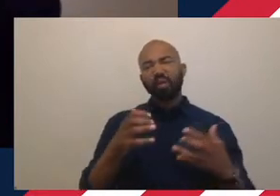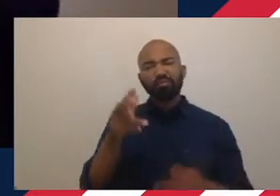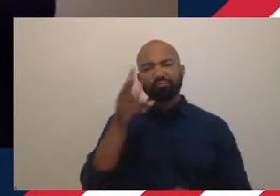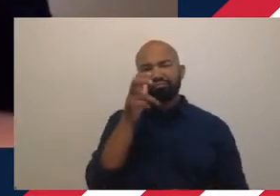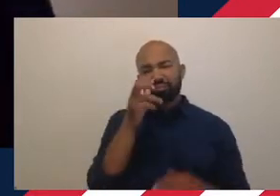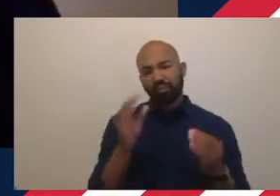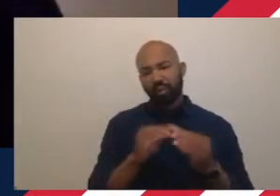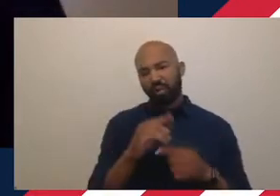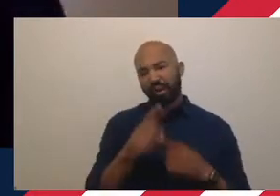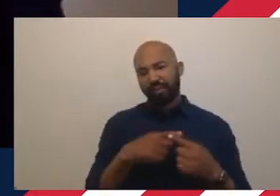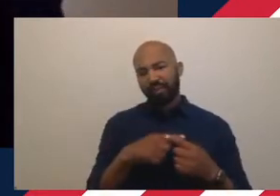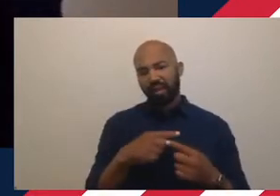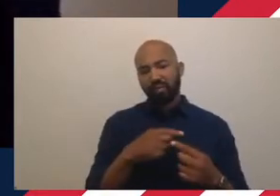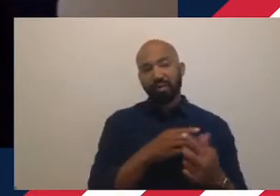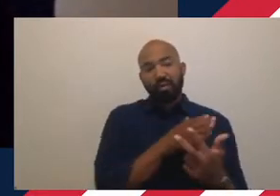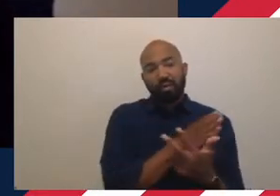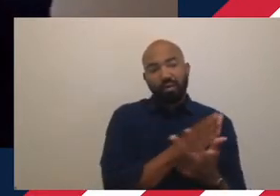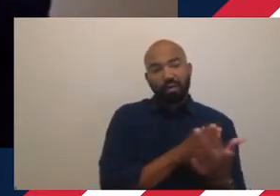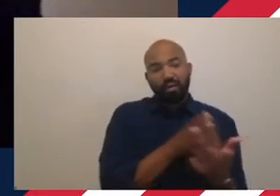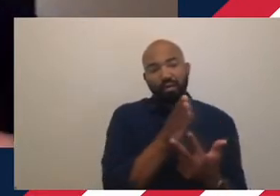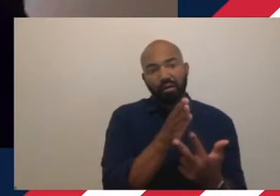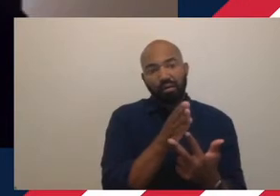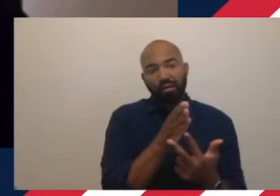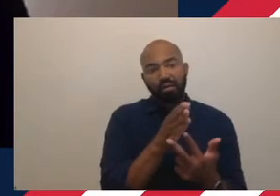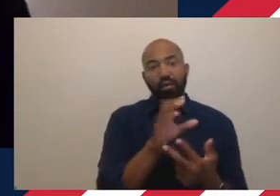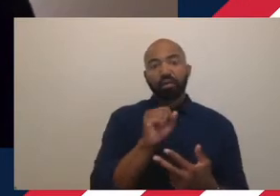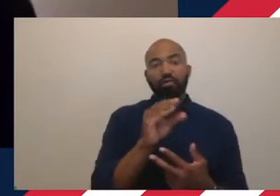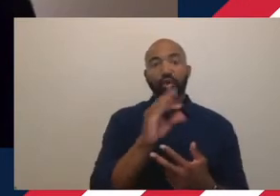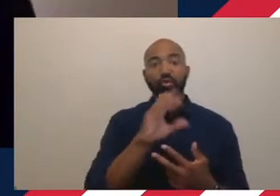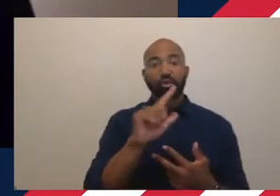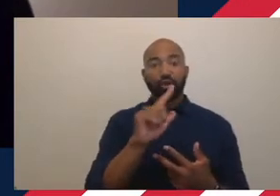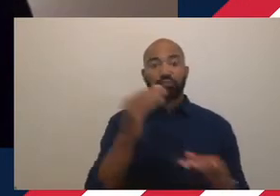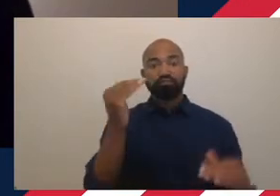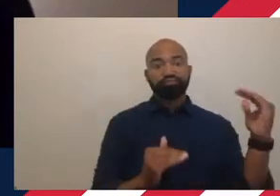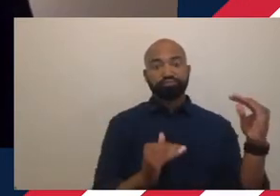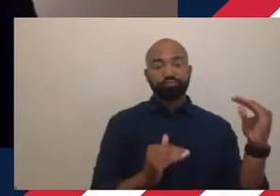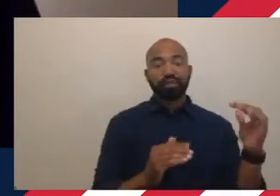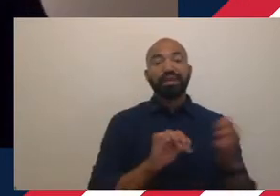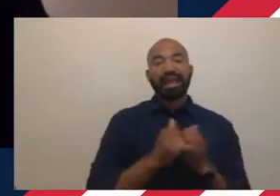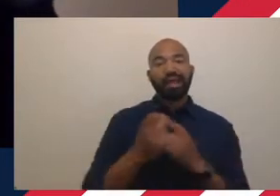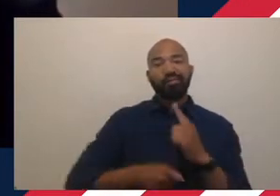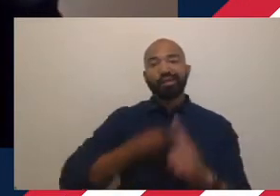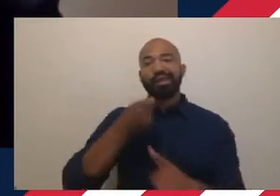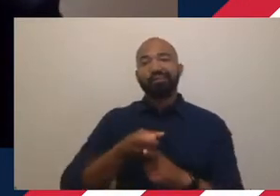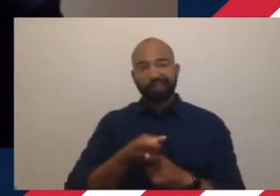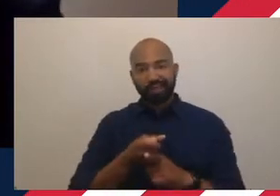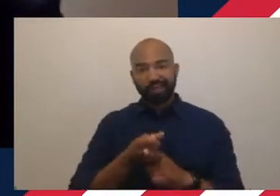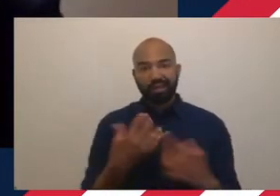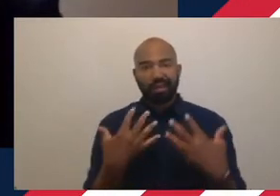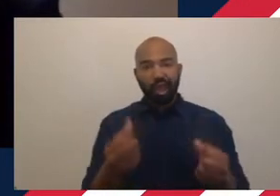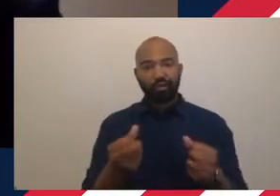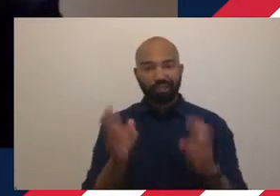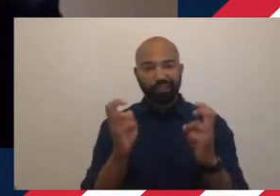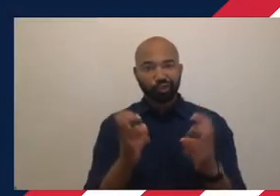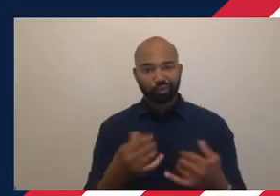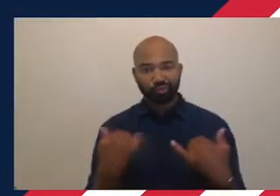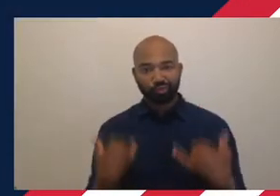think that these other forms of social inequality are exacerbating the health issues at this moment.